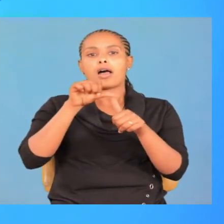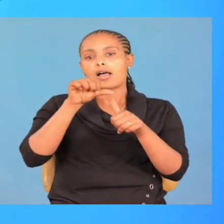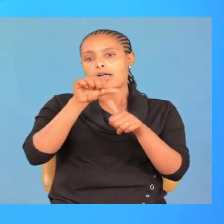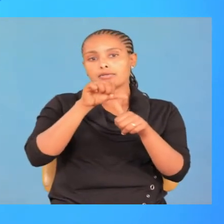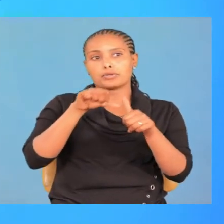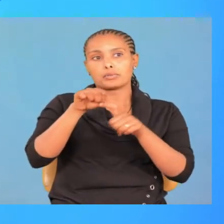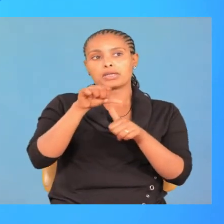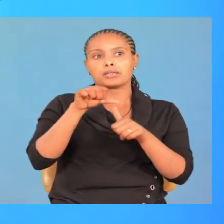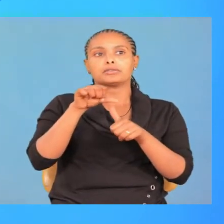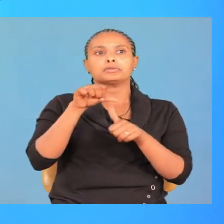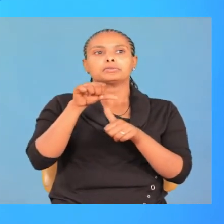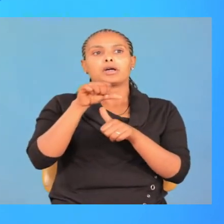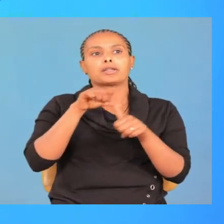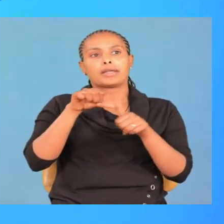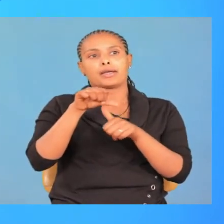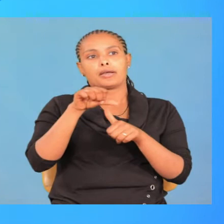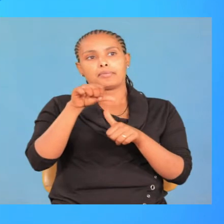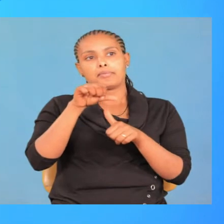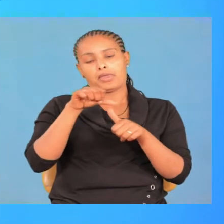chlorine is